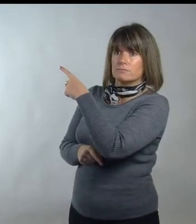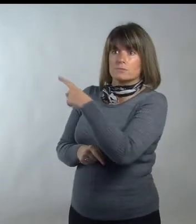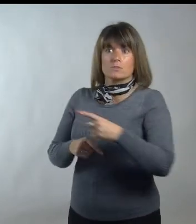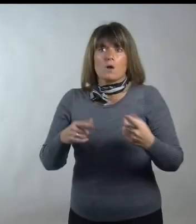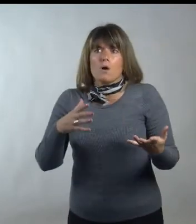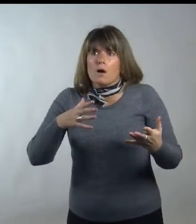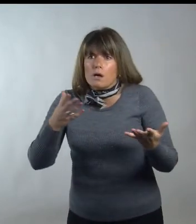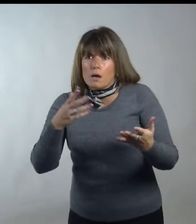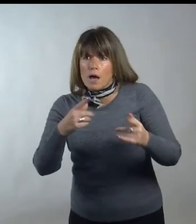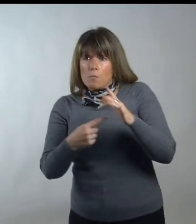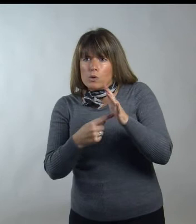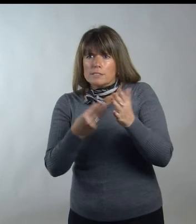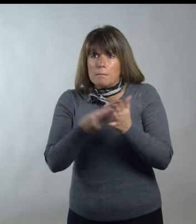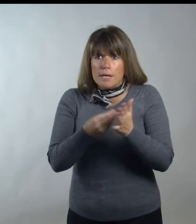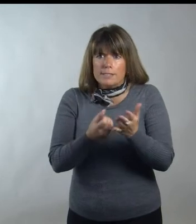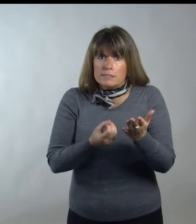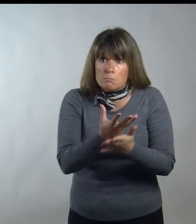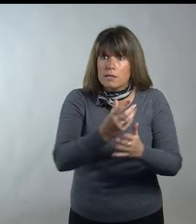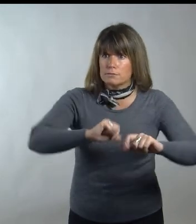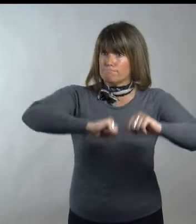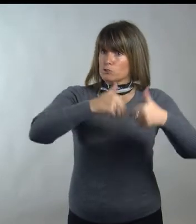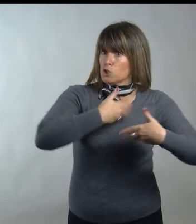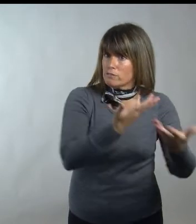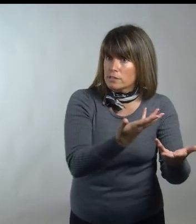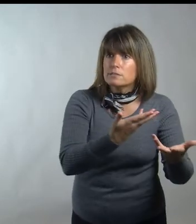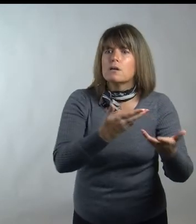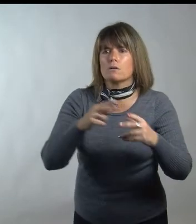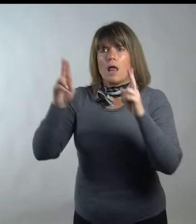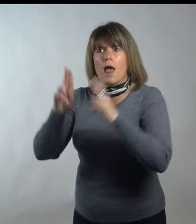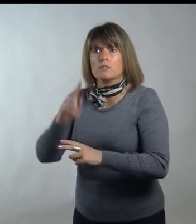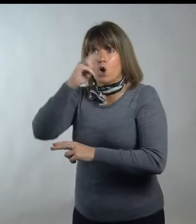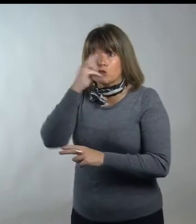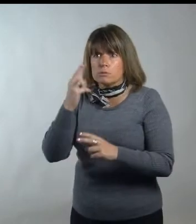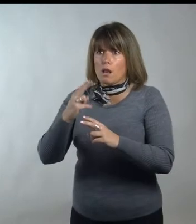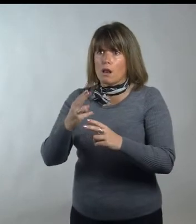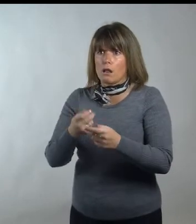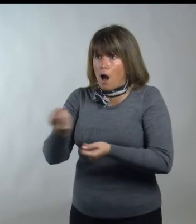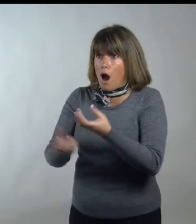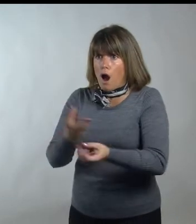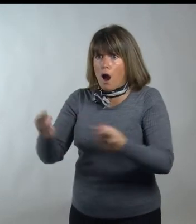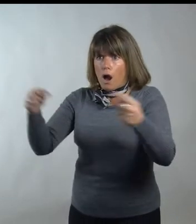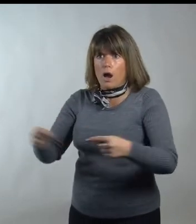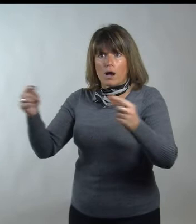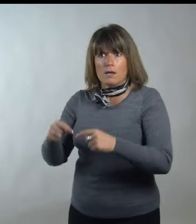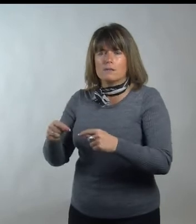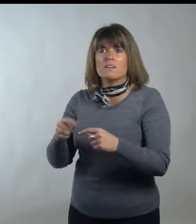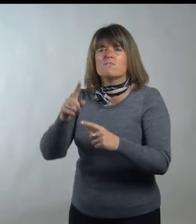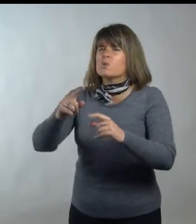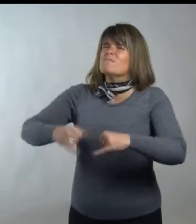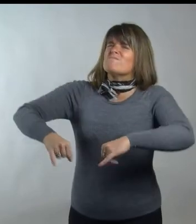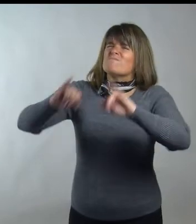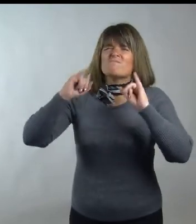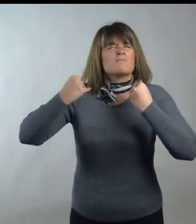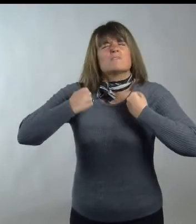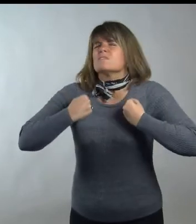in our communities and less on running hospital beds. If you are very unwell and need hospital care, we know you will do better if